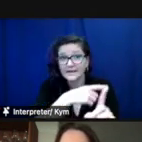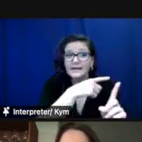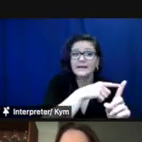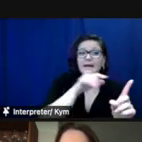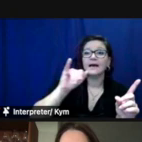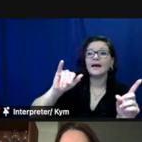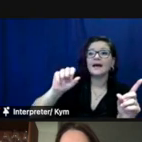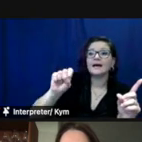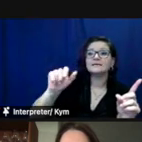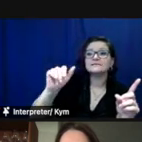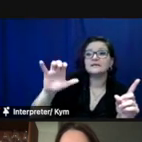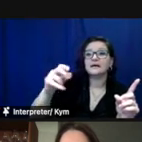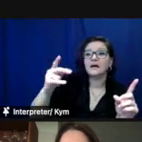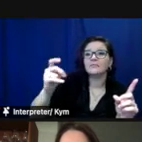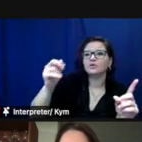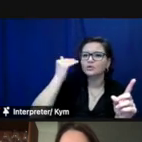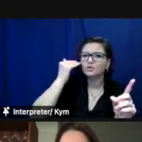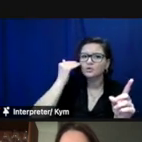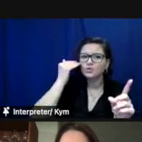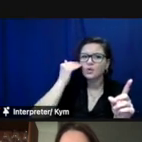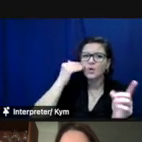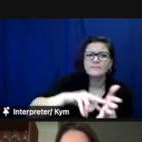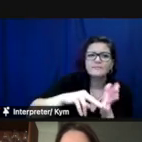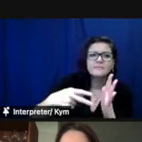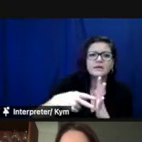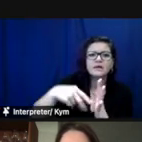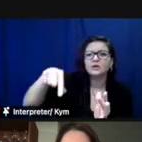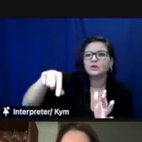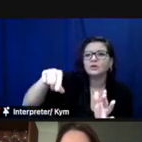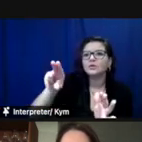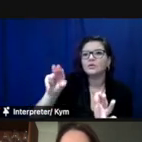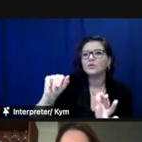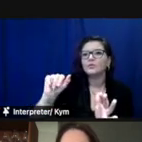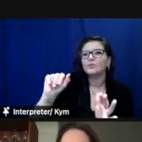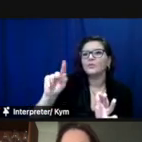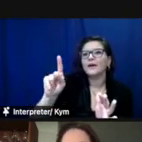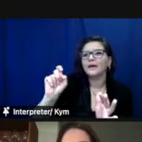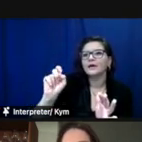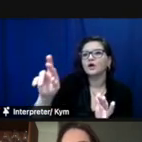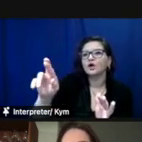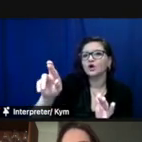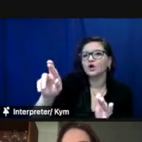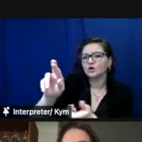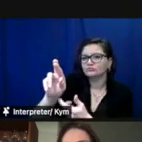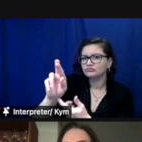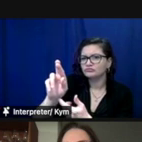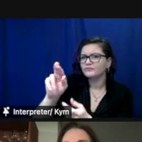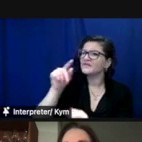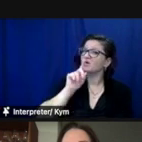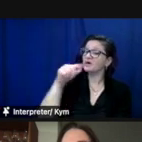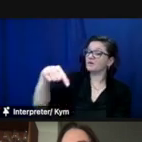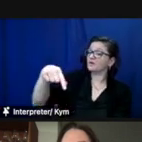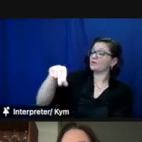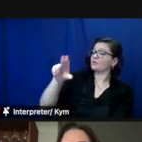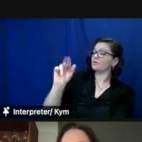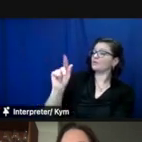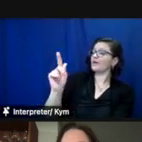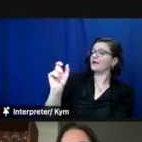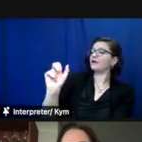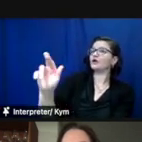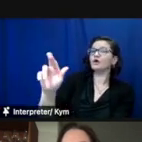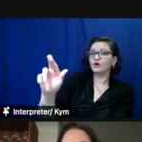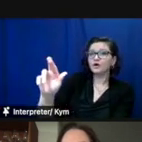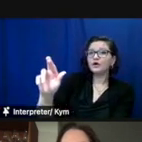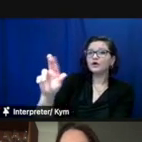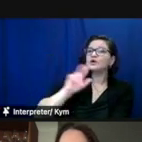know what a Quaker is? No, I don't know what a Quaker. Quaker. So a Quaker is a Quaker is a religion. Okay,